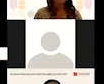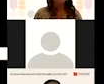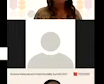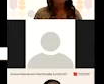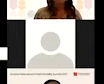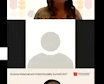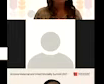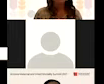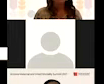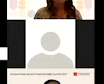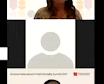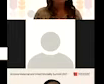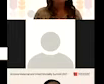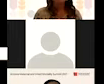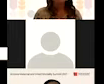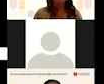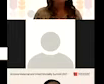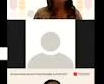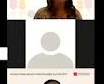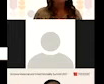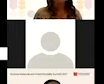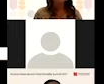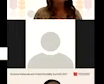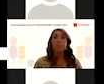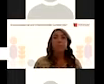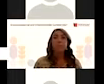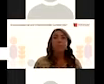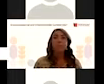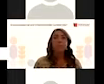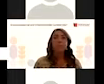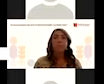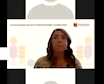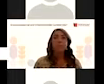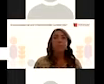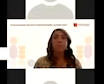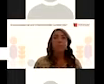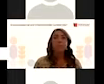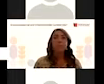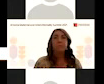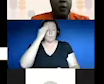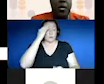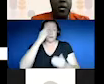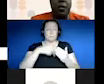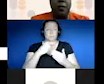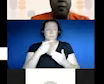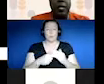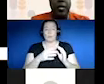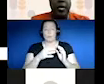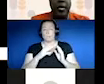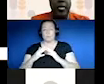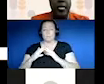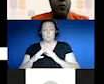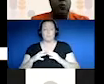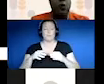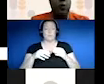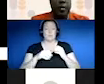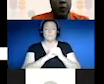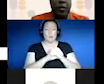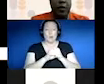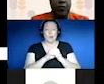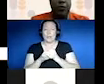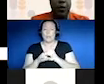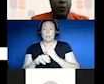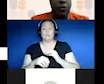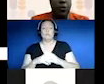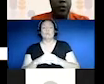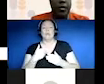Great. Our outreach team looks at the awareness of our program in the community, marketing, and then enrolling.